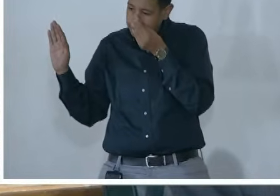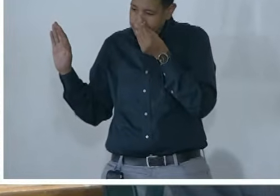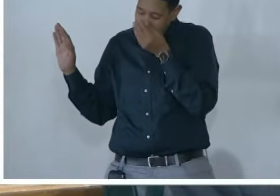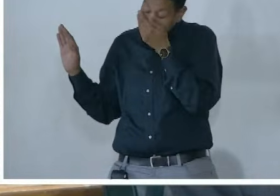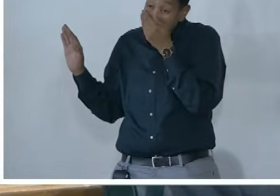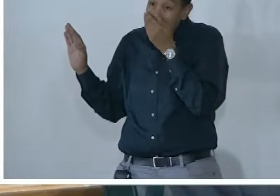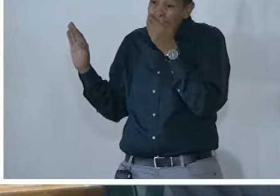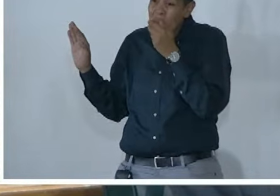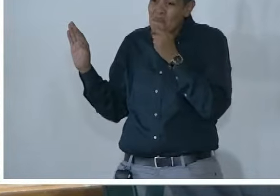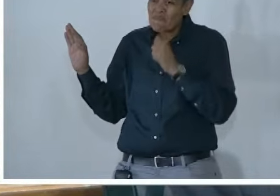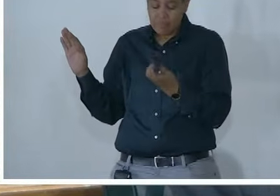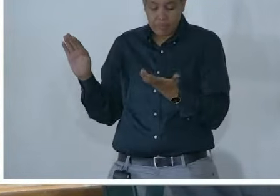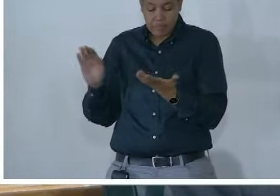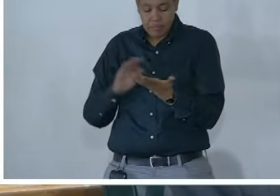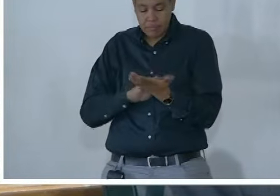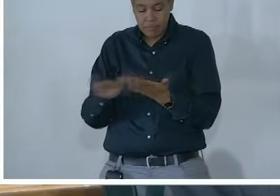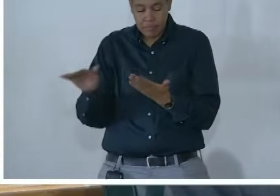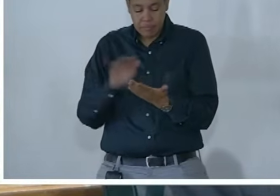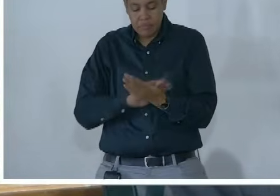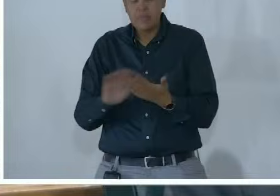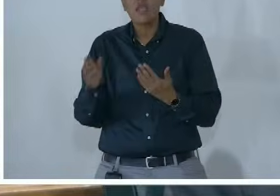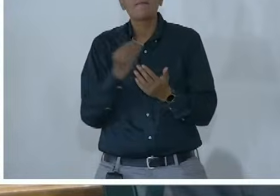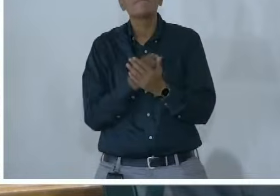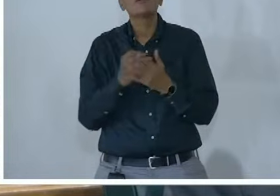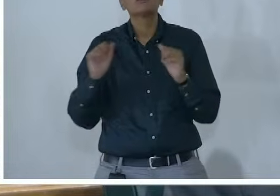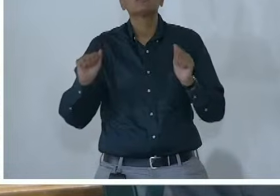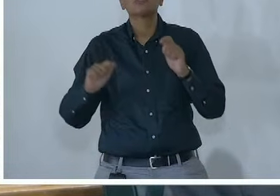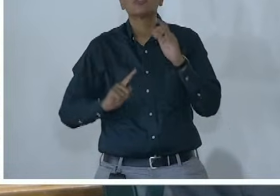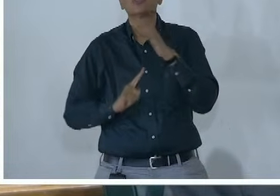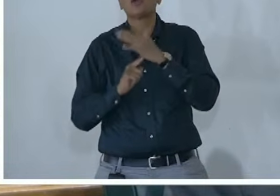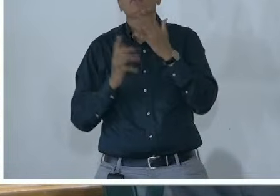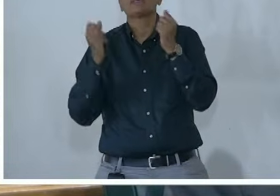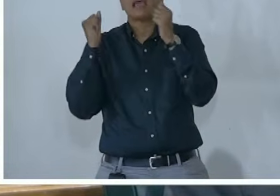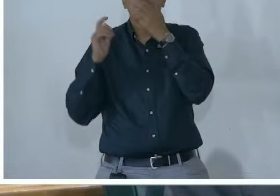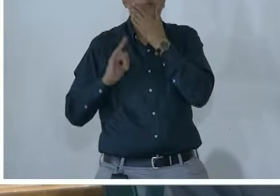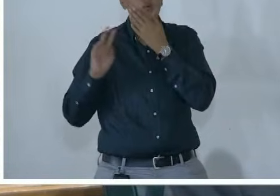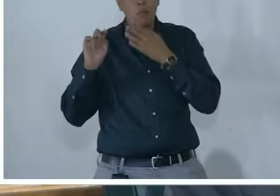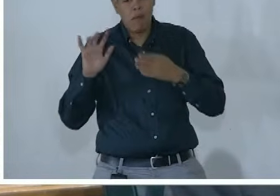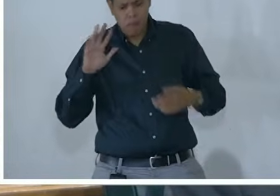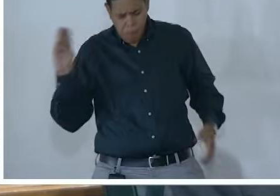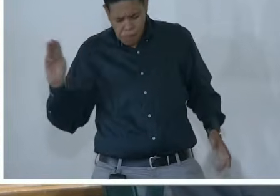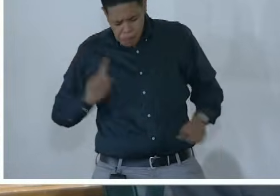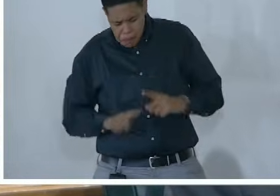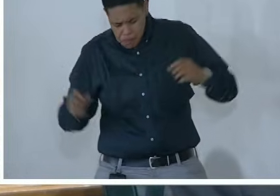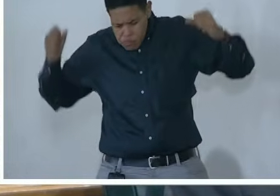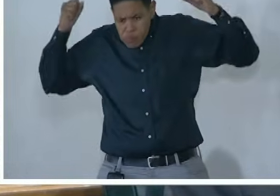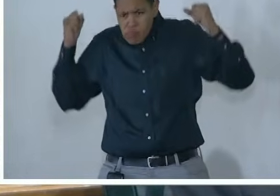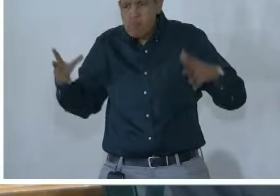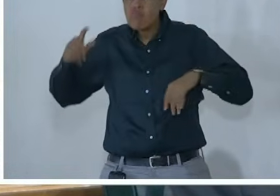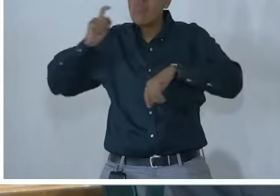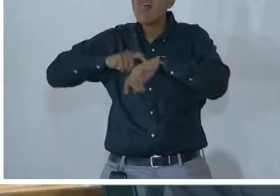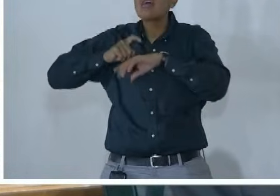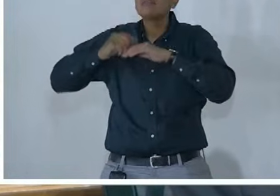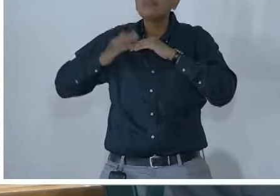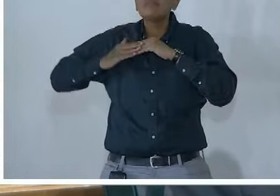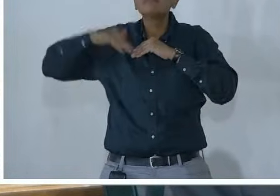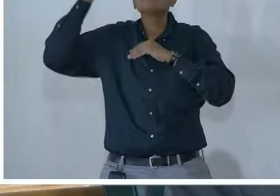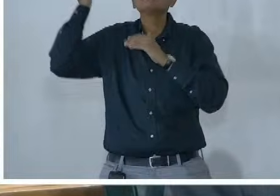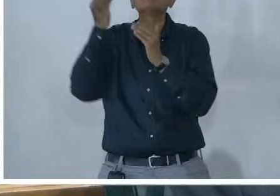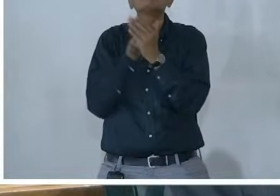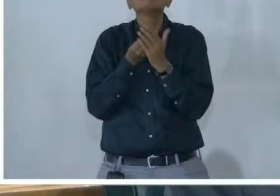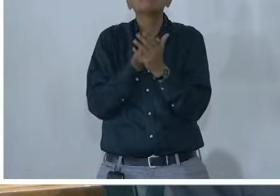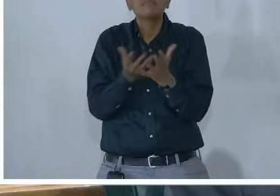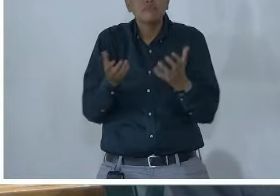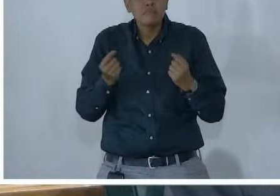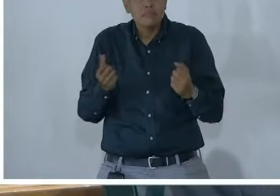in capital potentially at the top end to be raised. But there are many times more than